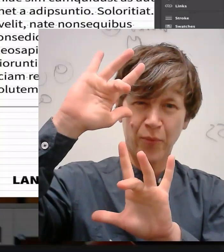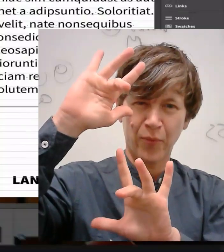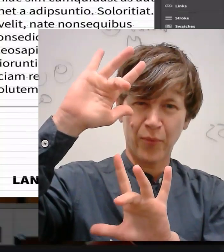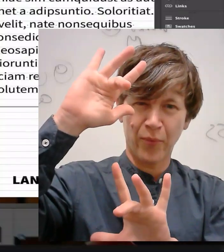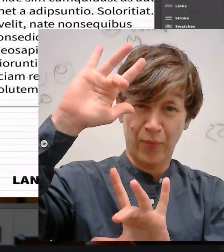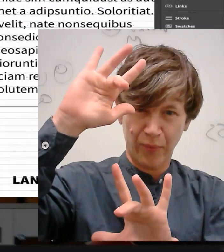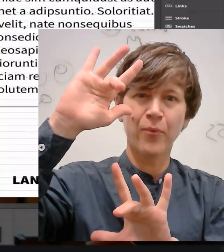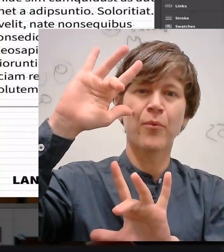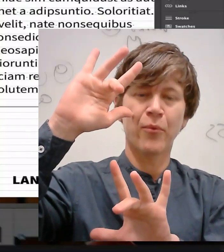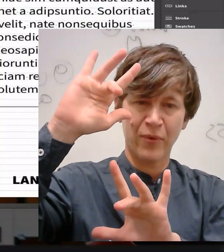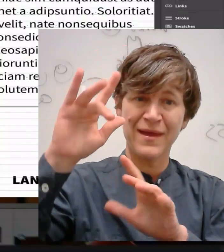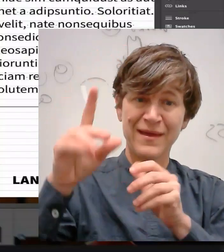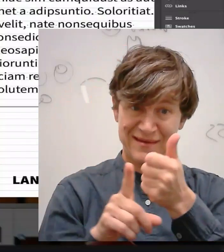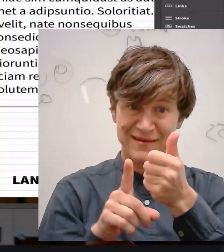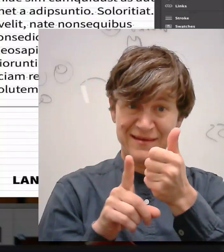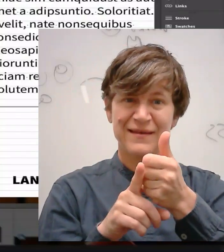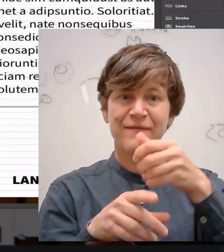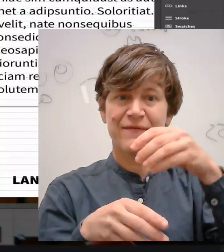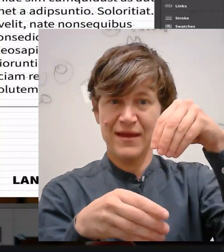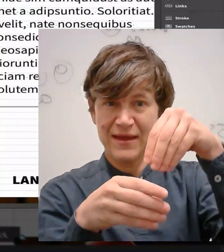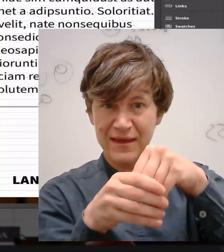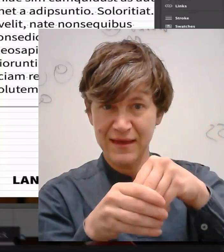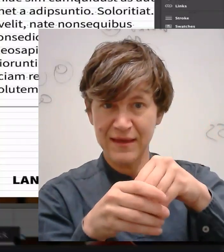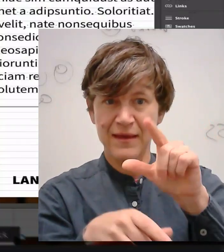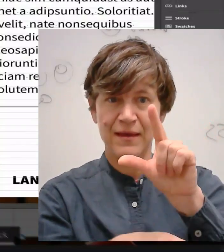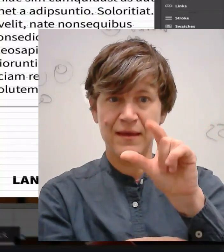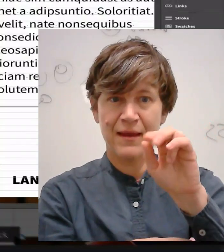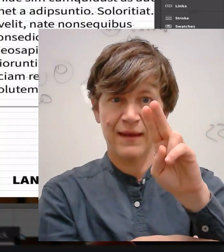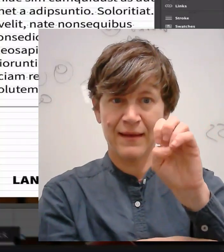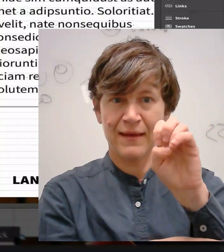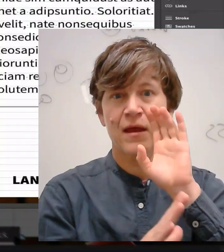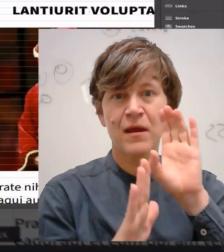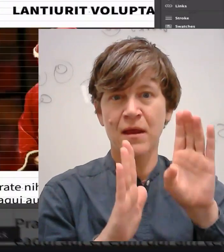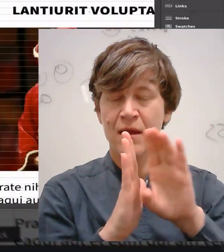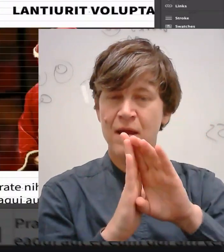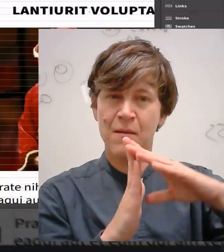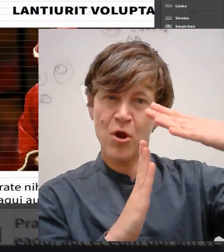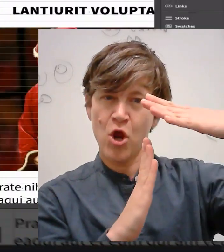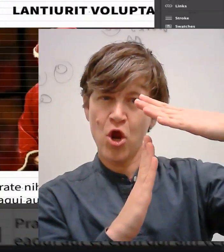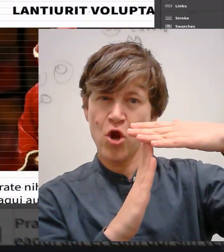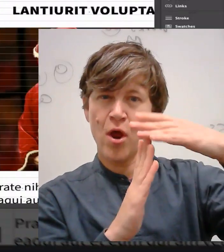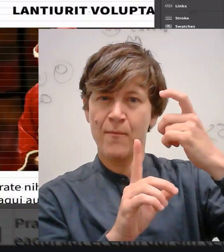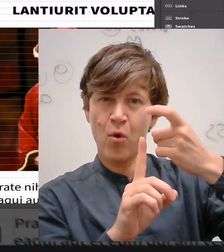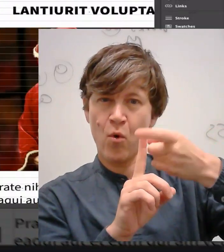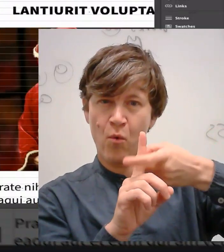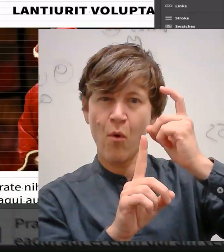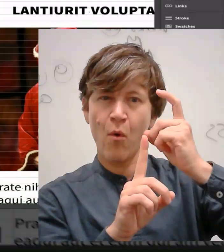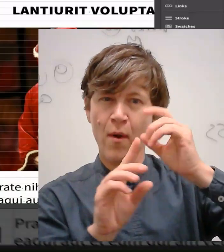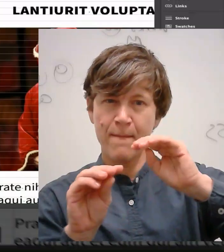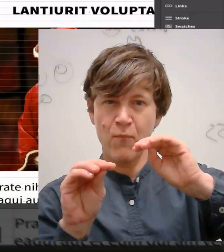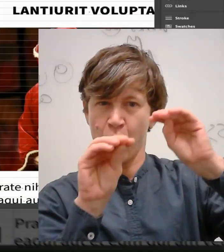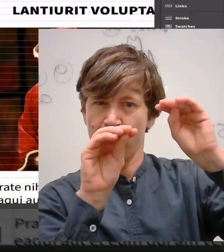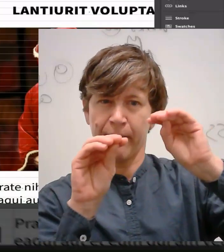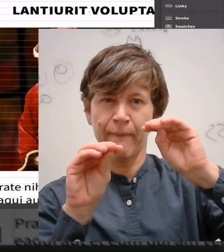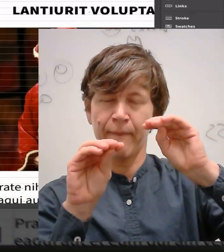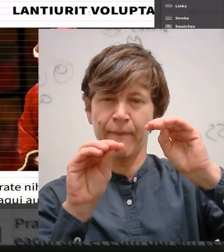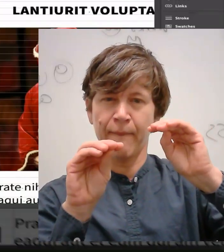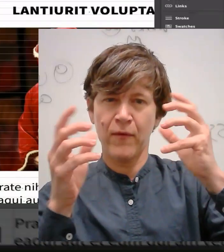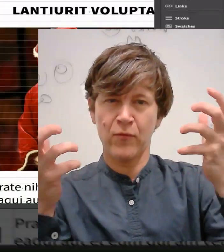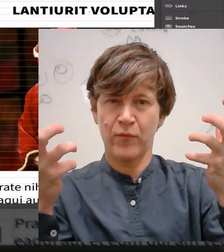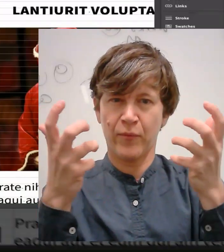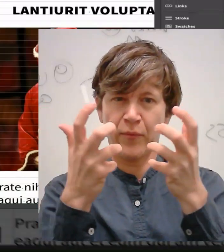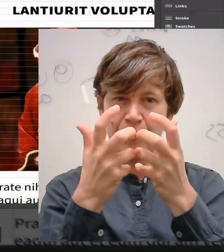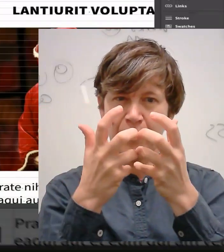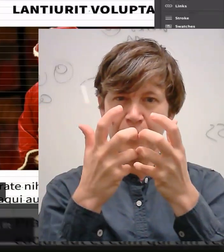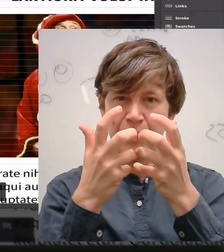it's an inline image, the top edge will automatically move back to align with the